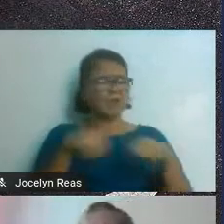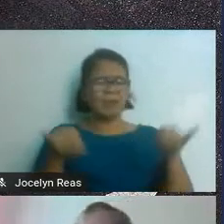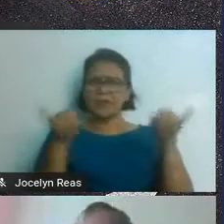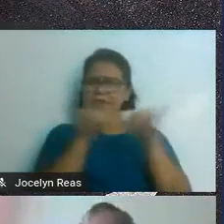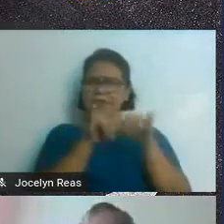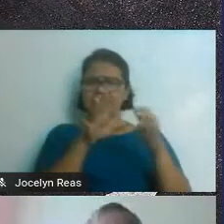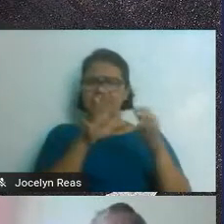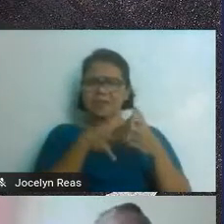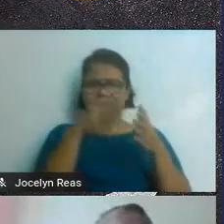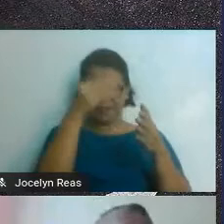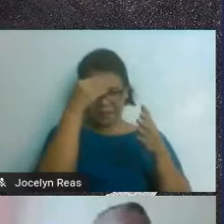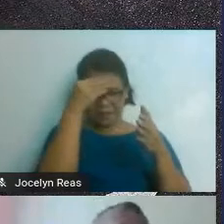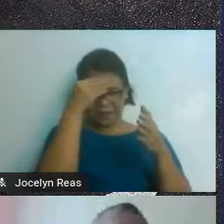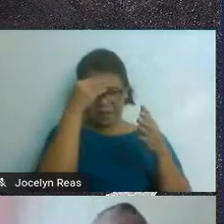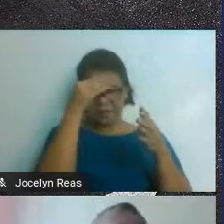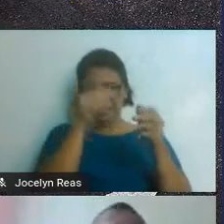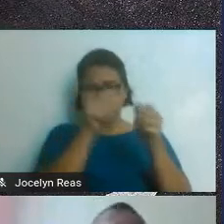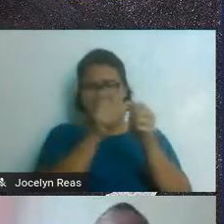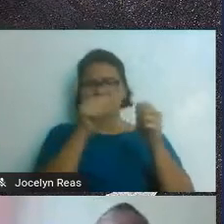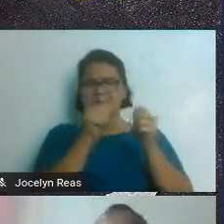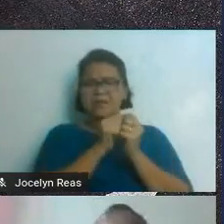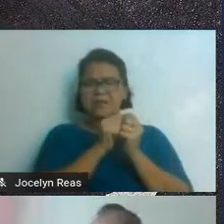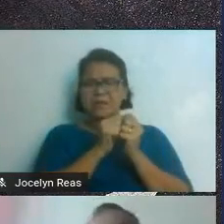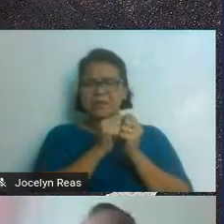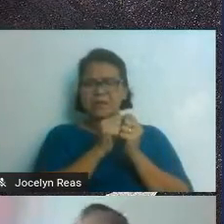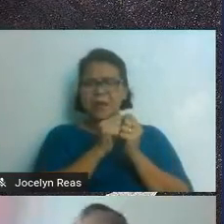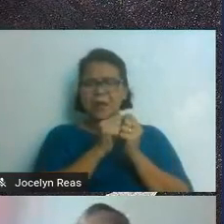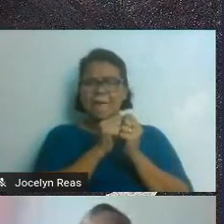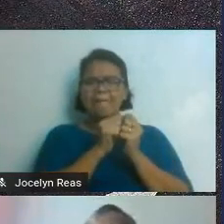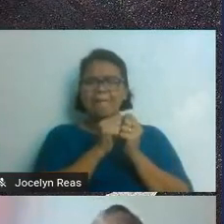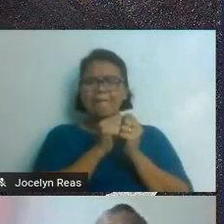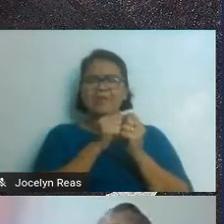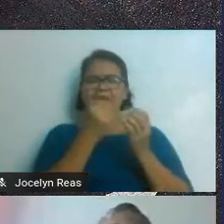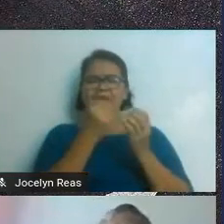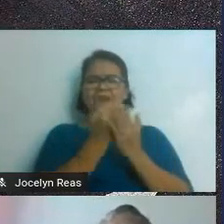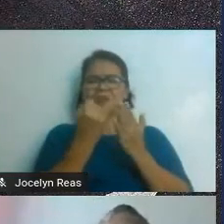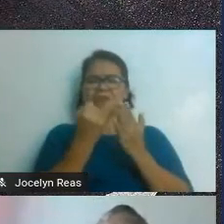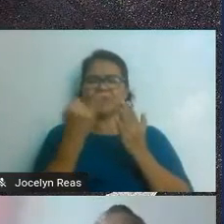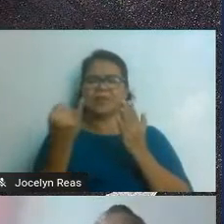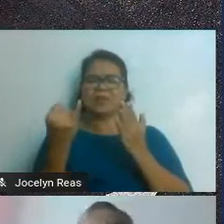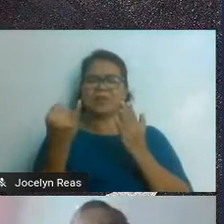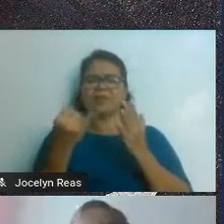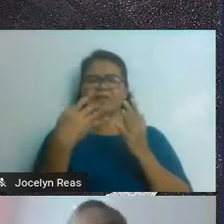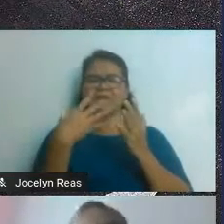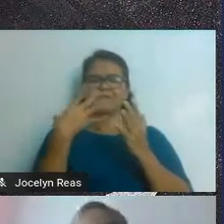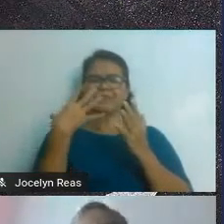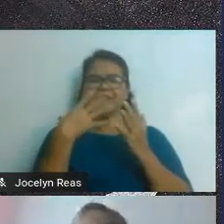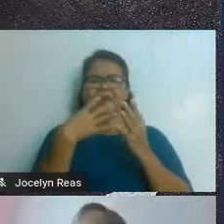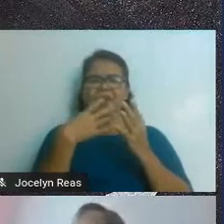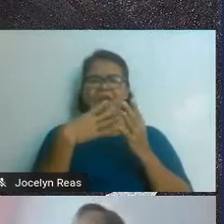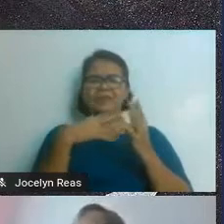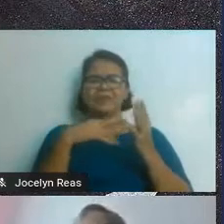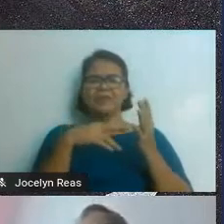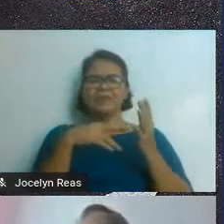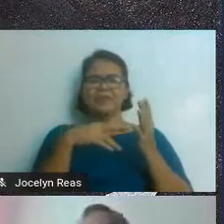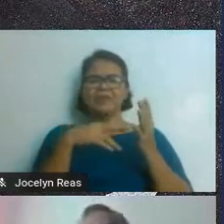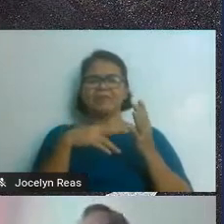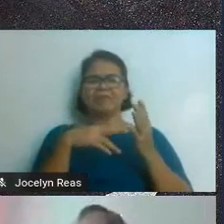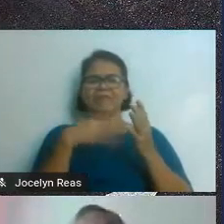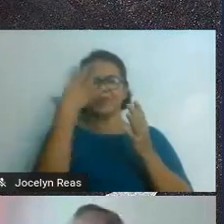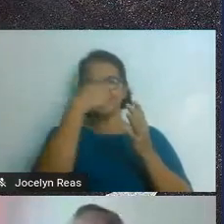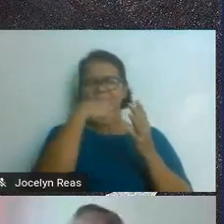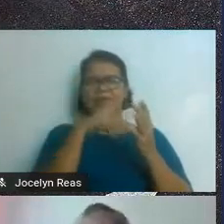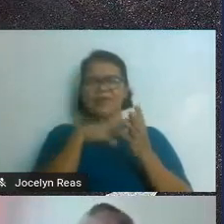worthiest goals and perhaps instruments for meaningful learning. Pangalawa, we will specify the task directions and